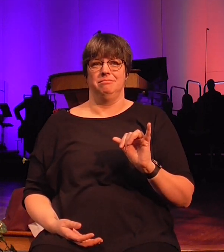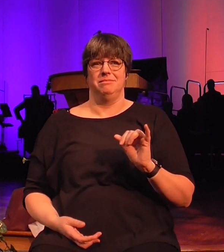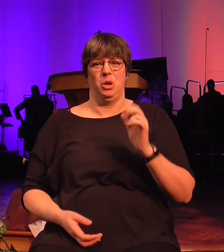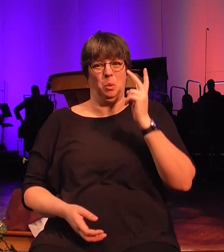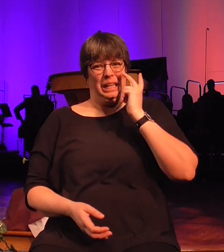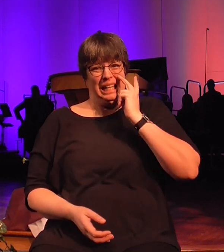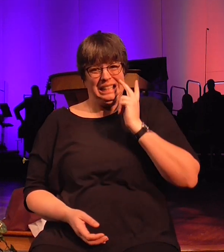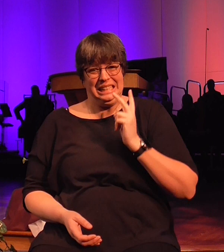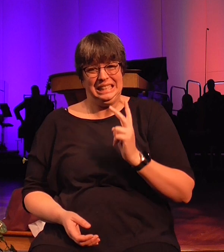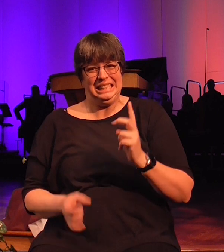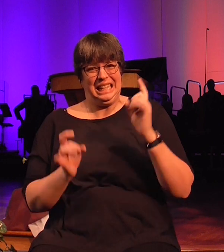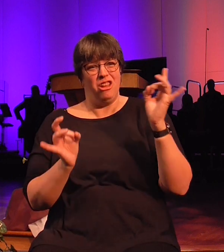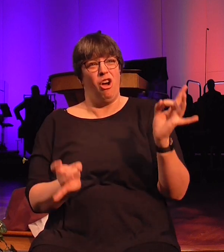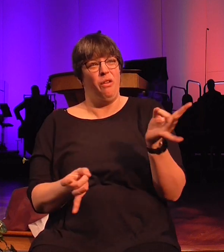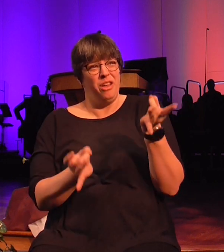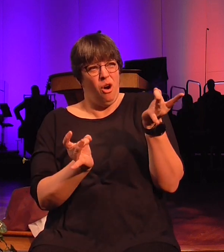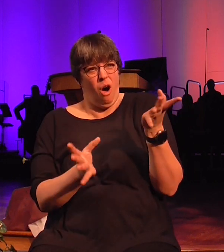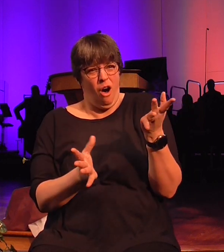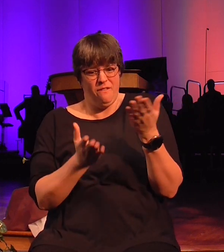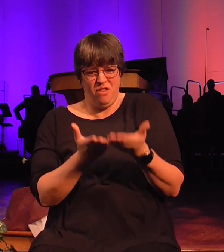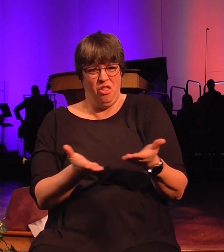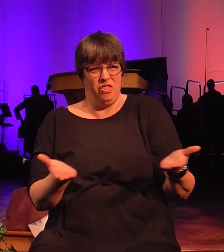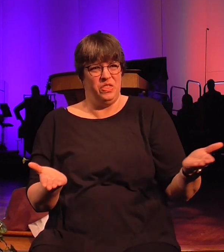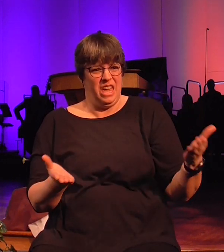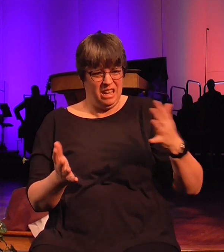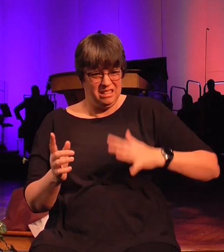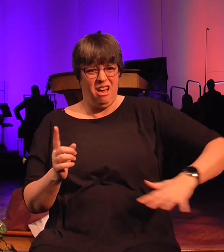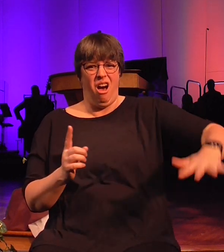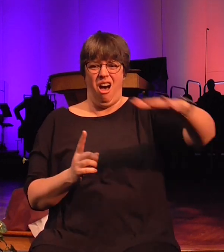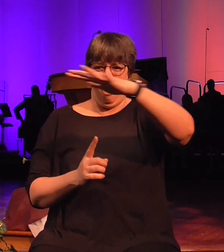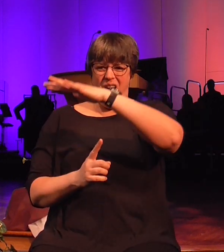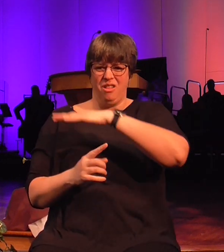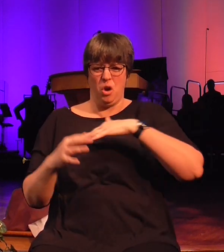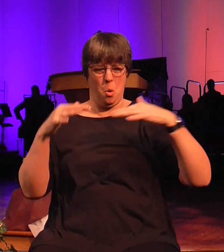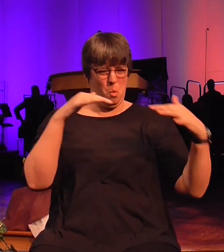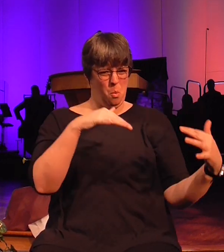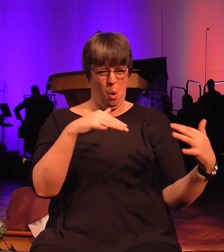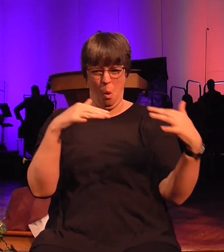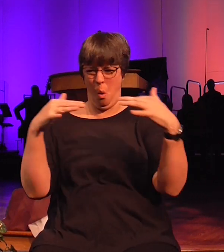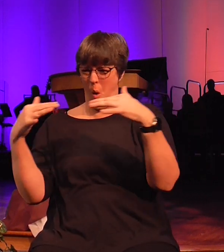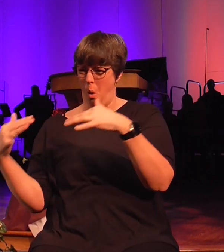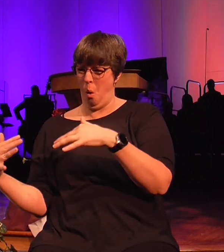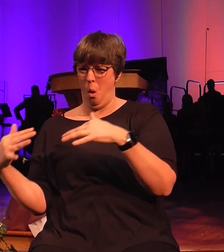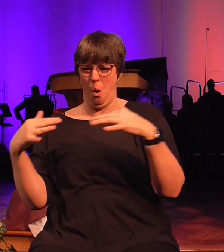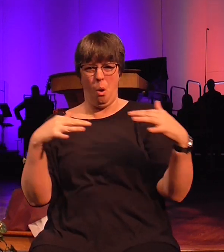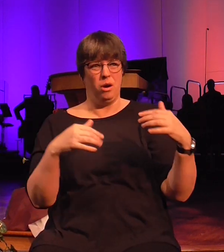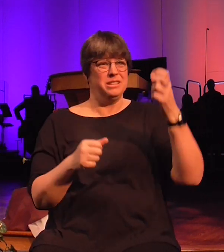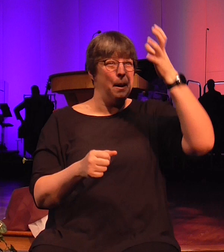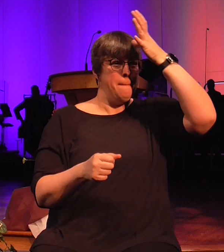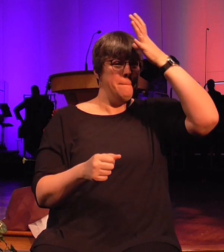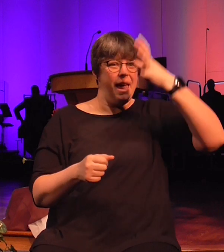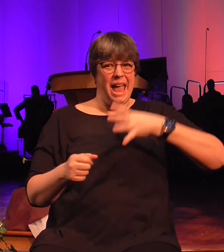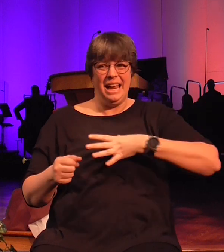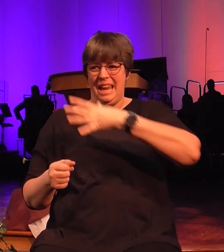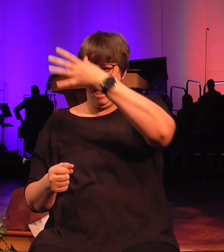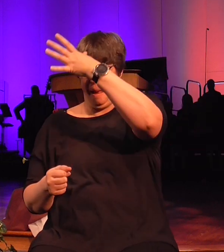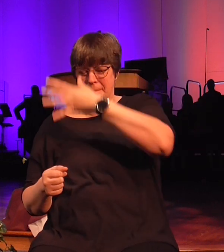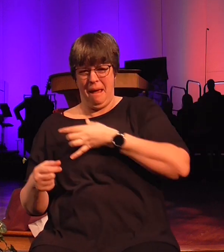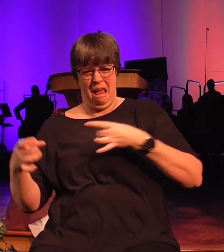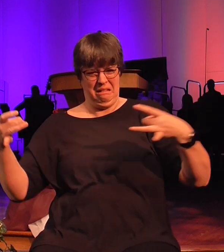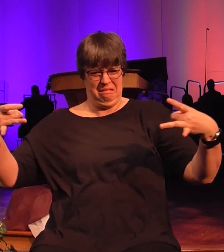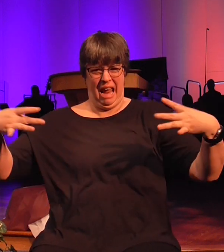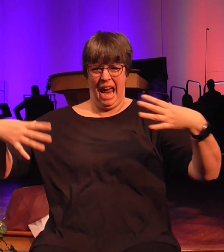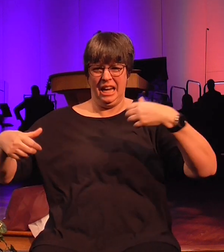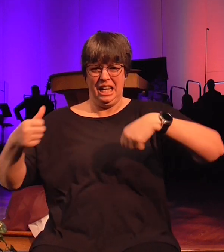awful things going on around us, wars, man's inhumanity to man. But we know